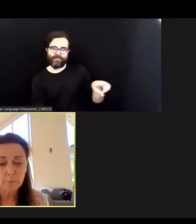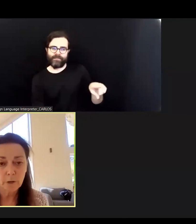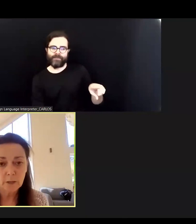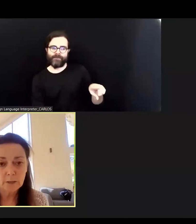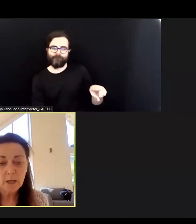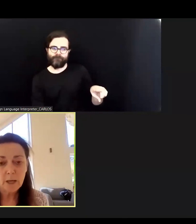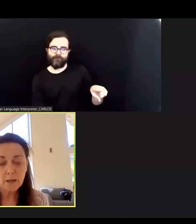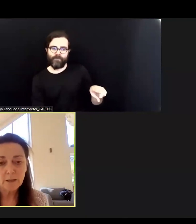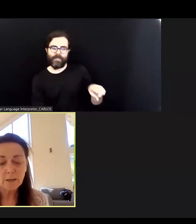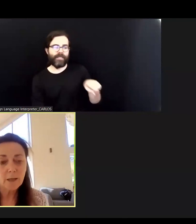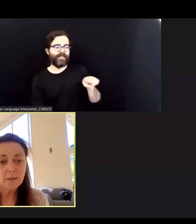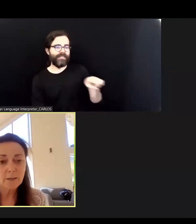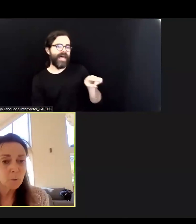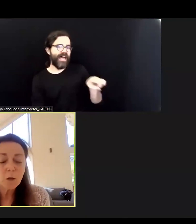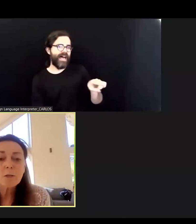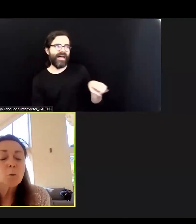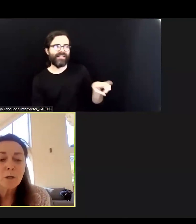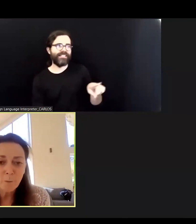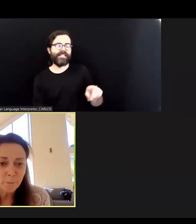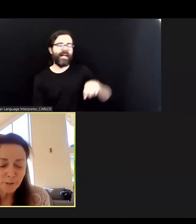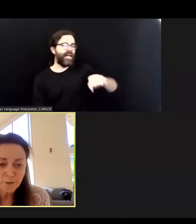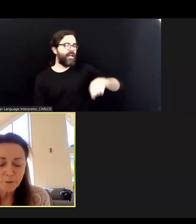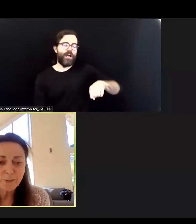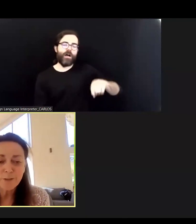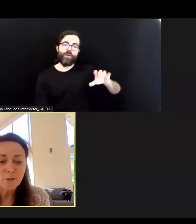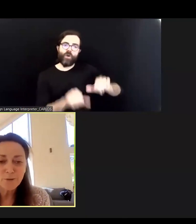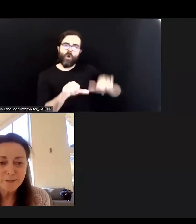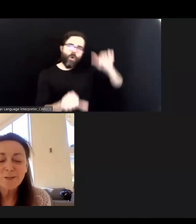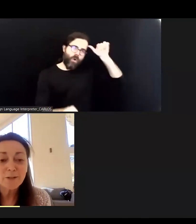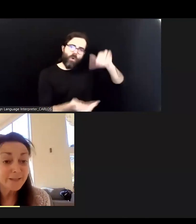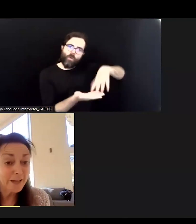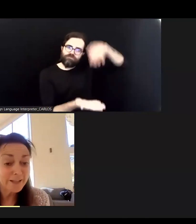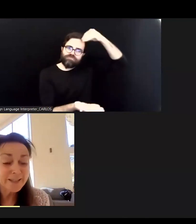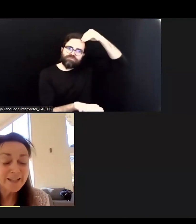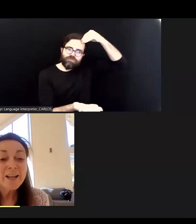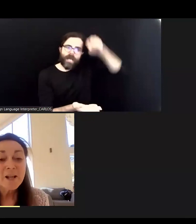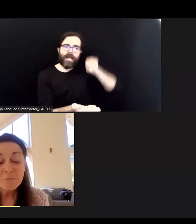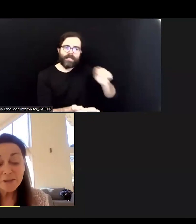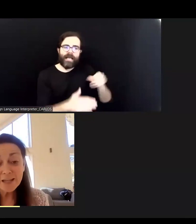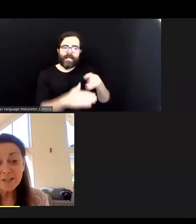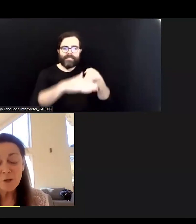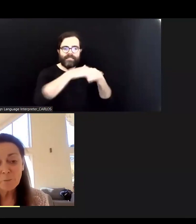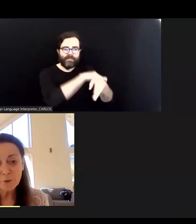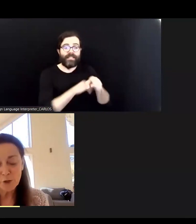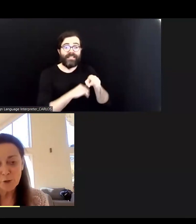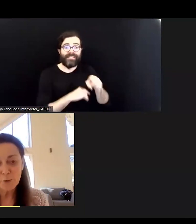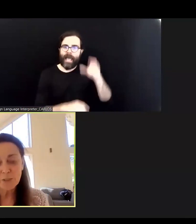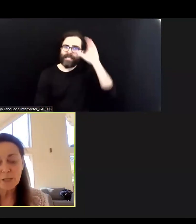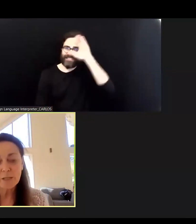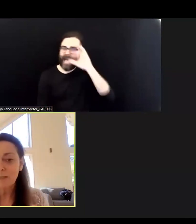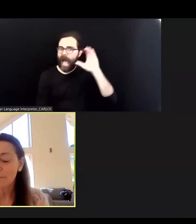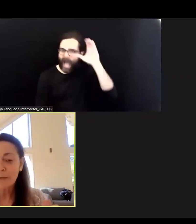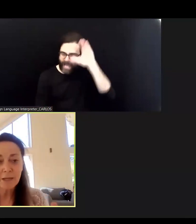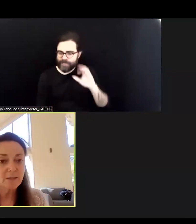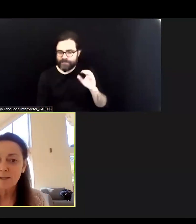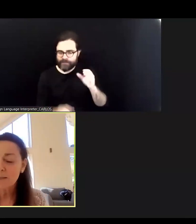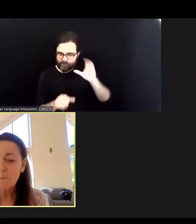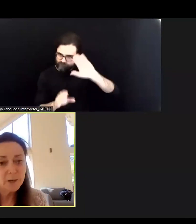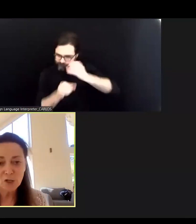is especially reported from the monitoring agencies in all the member states, that they see an increase also